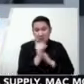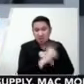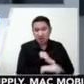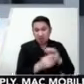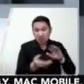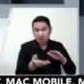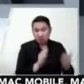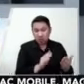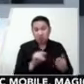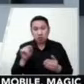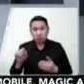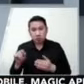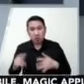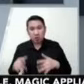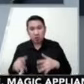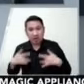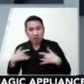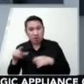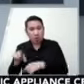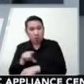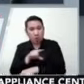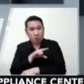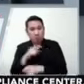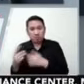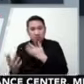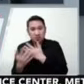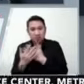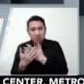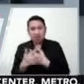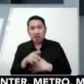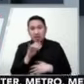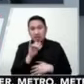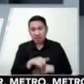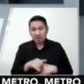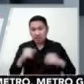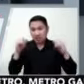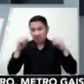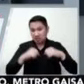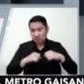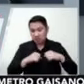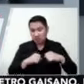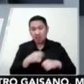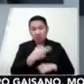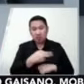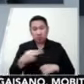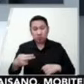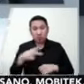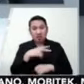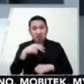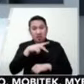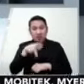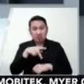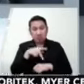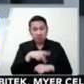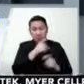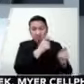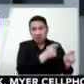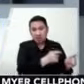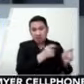With the agreement between Indonesia and the Philippines for her transfer here to the